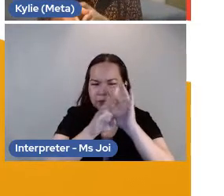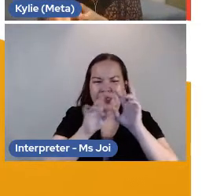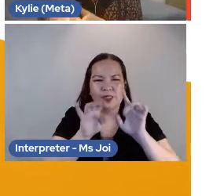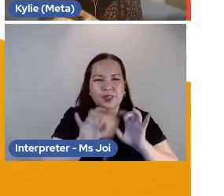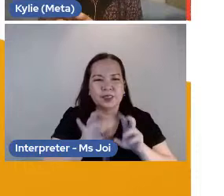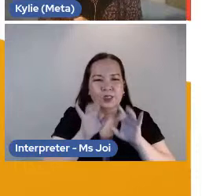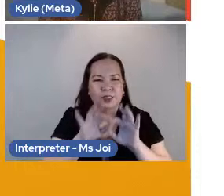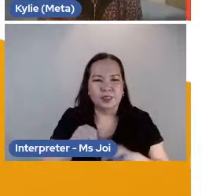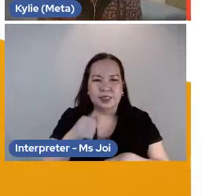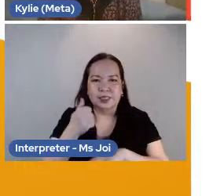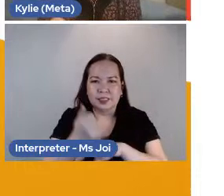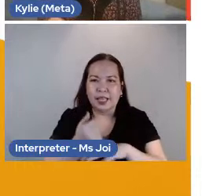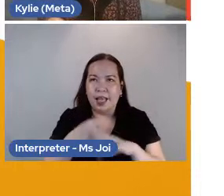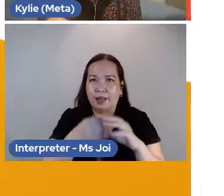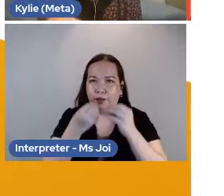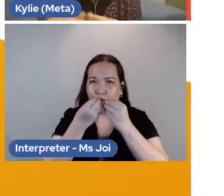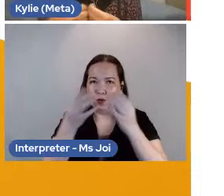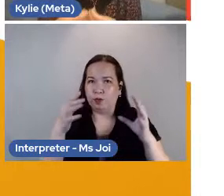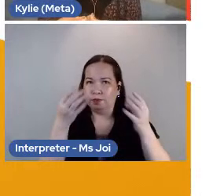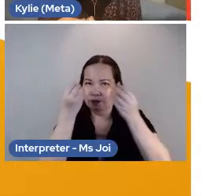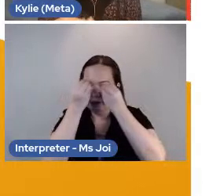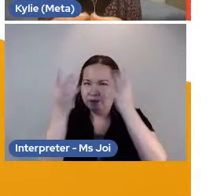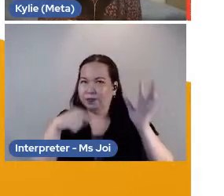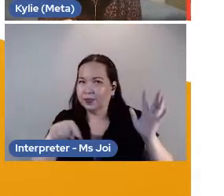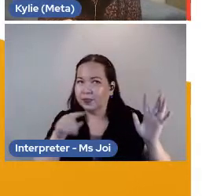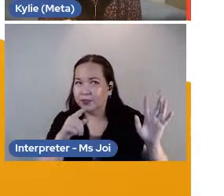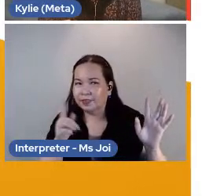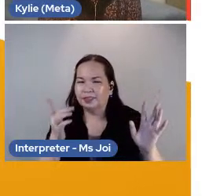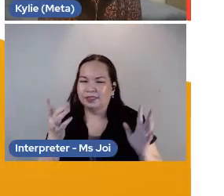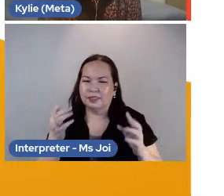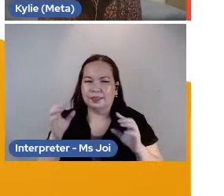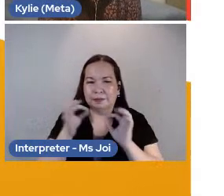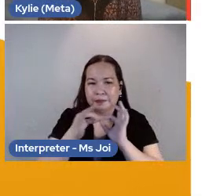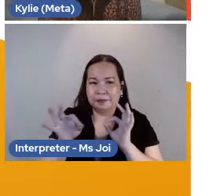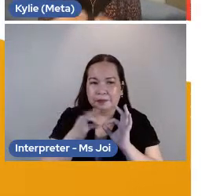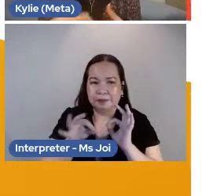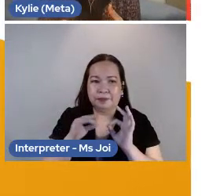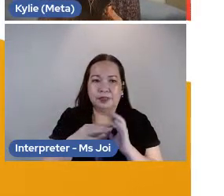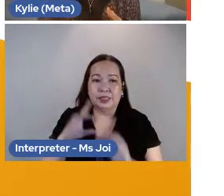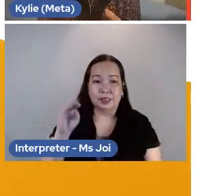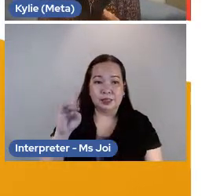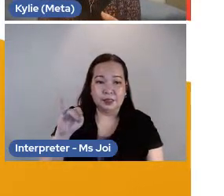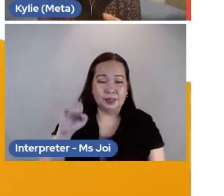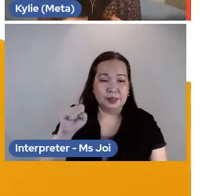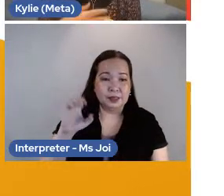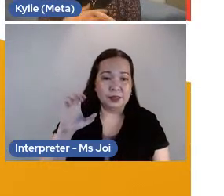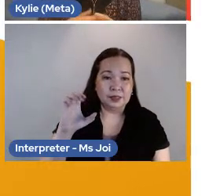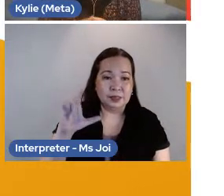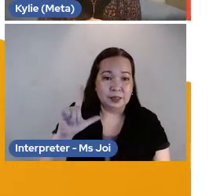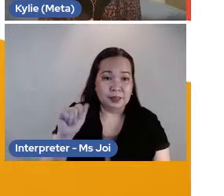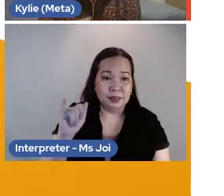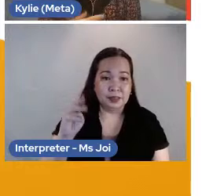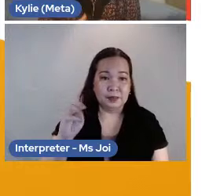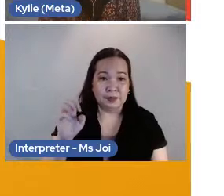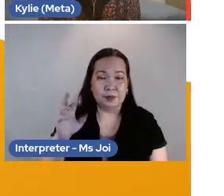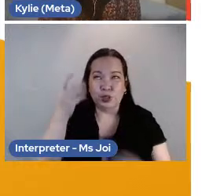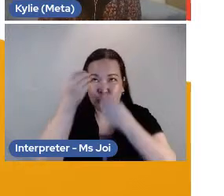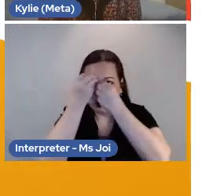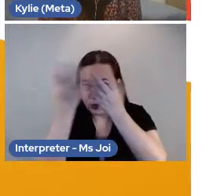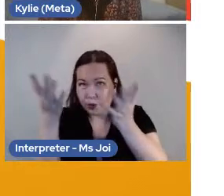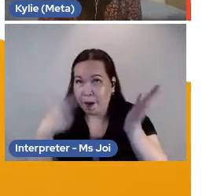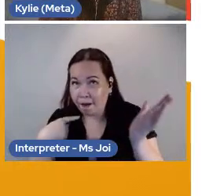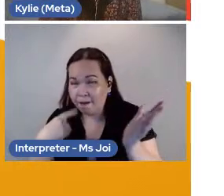up the disclaimer. So when an advertiser sets up the disclaimer, they have a few different options. So they can either set